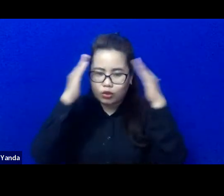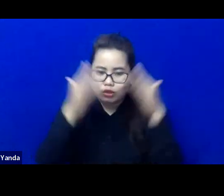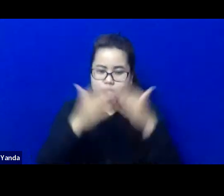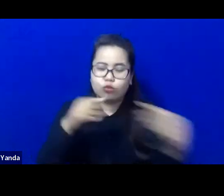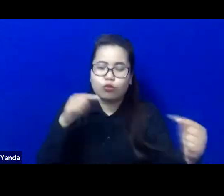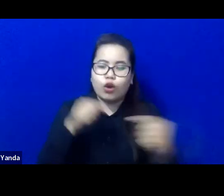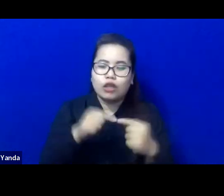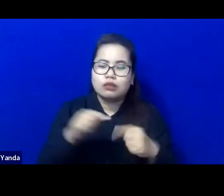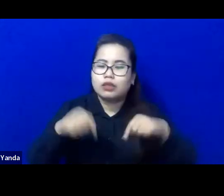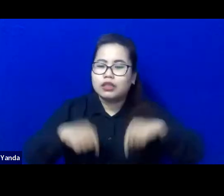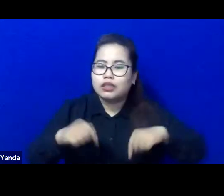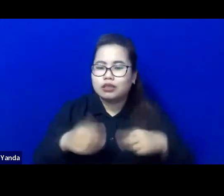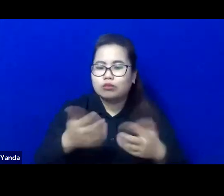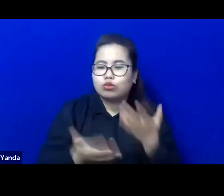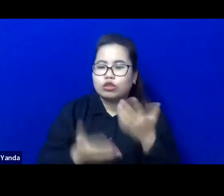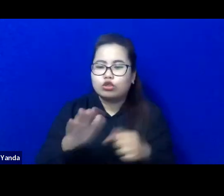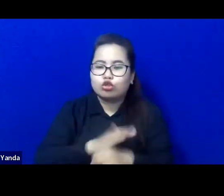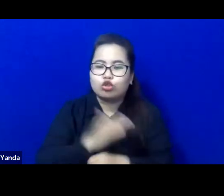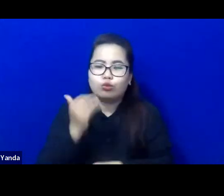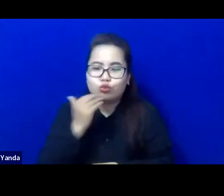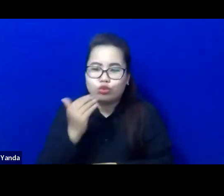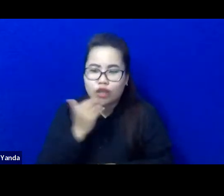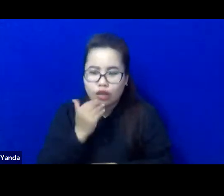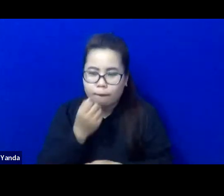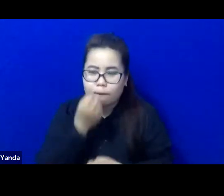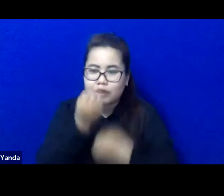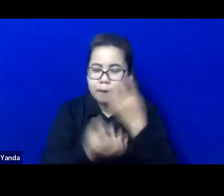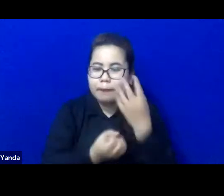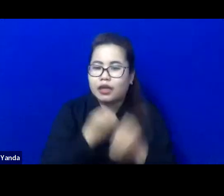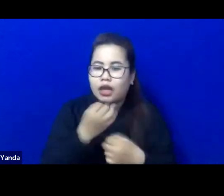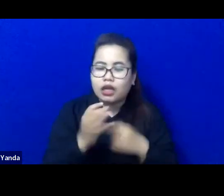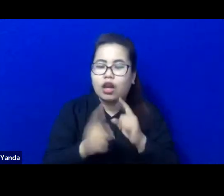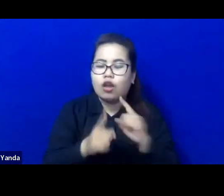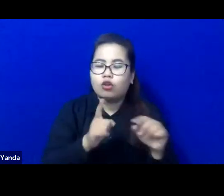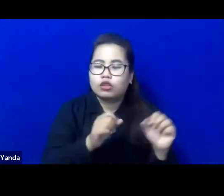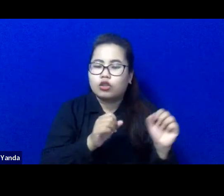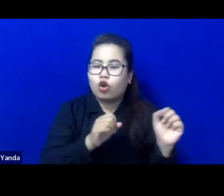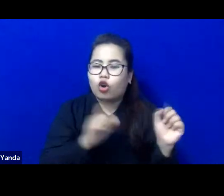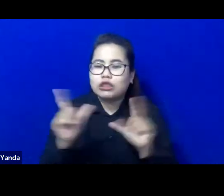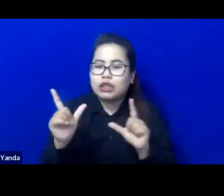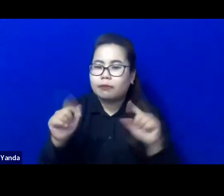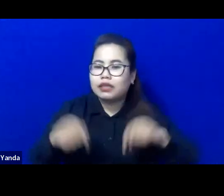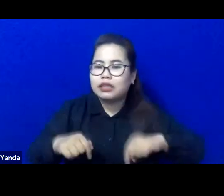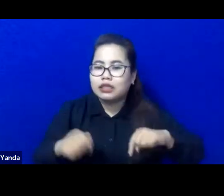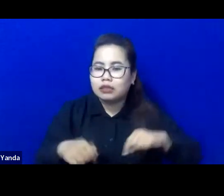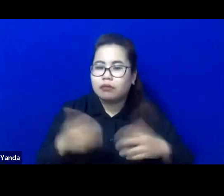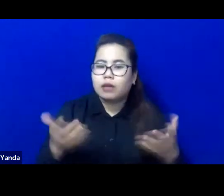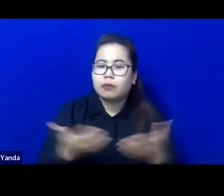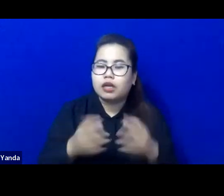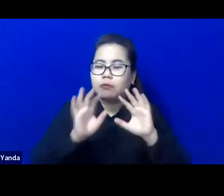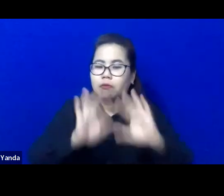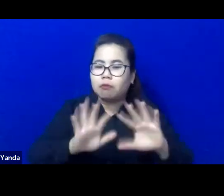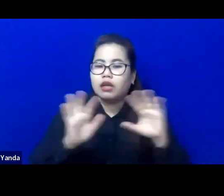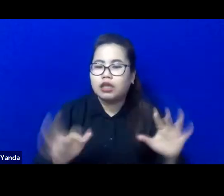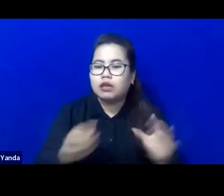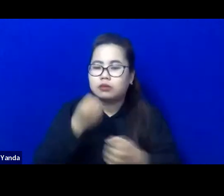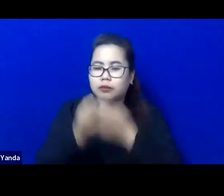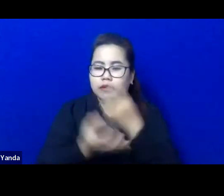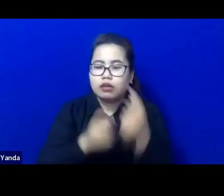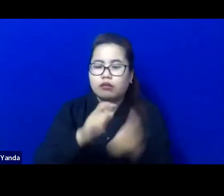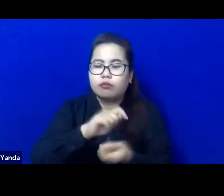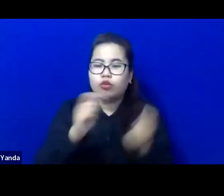to convey concepts, can make a huge difference. It can also then get us to that next step of, well, what is it in terms